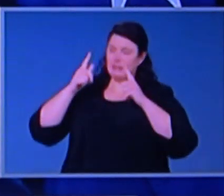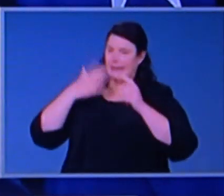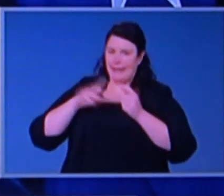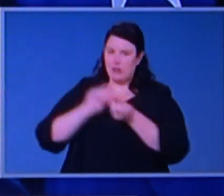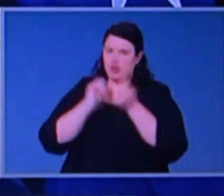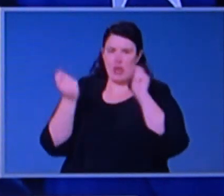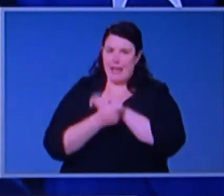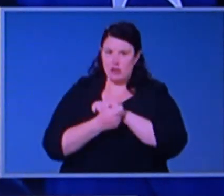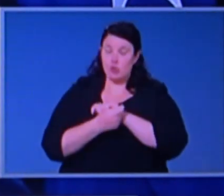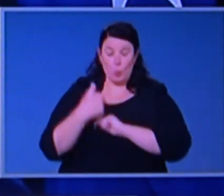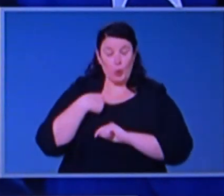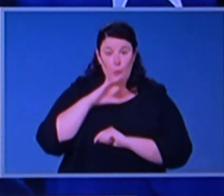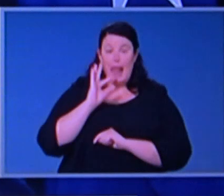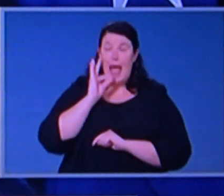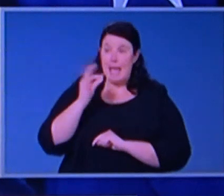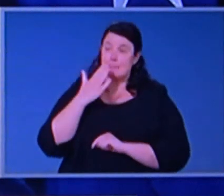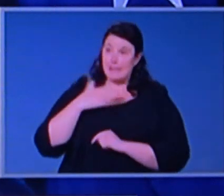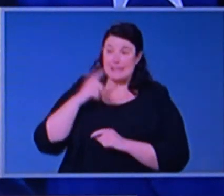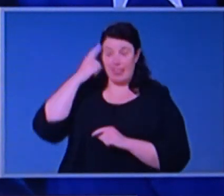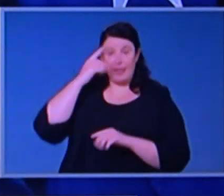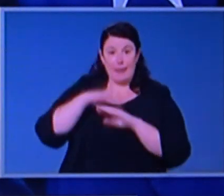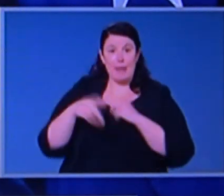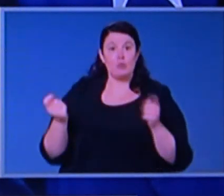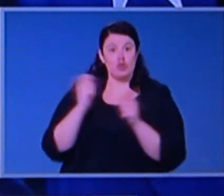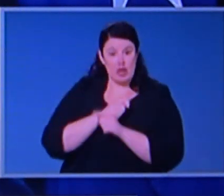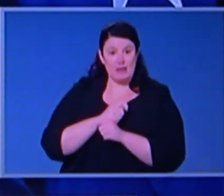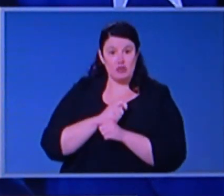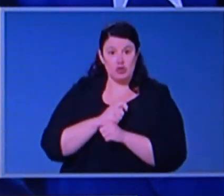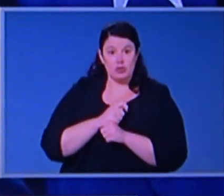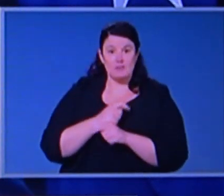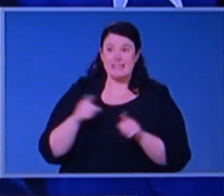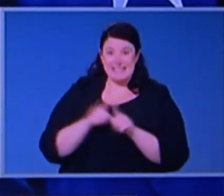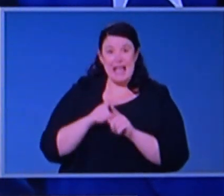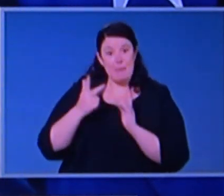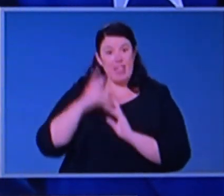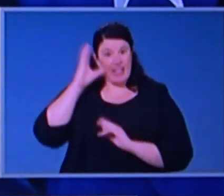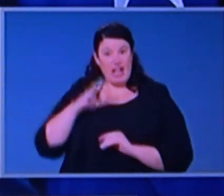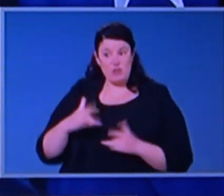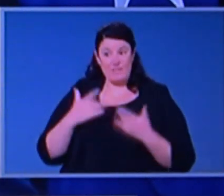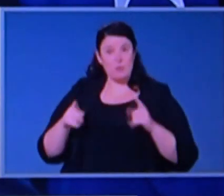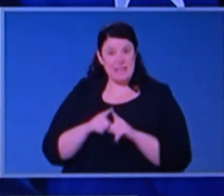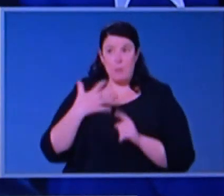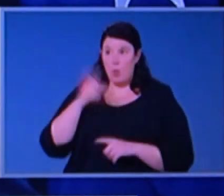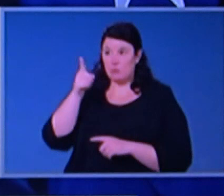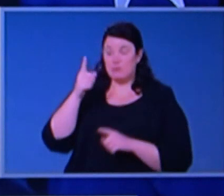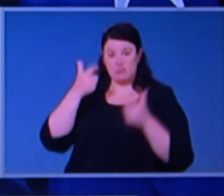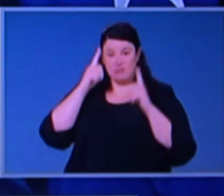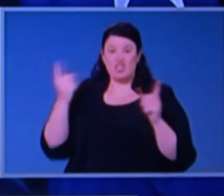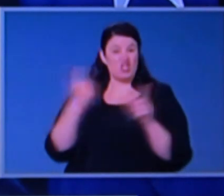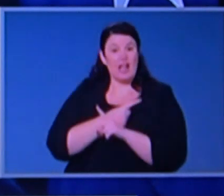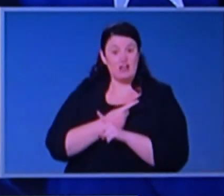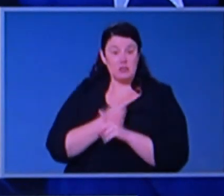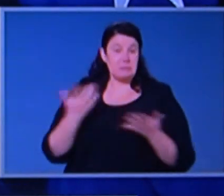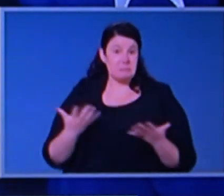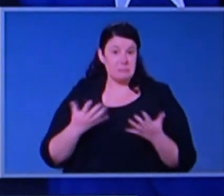will continue to advocate for that change with like-minded countries who share our concerns. What ultimate decision the United States